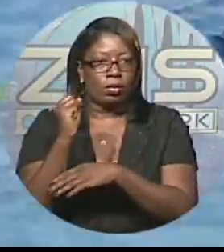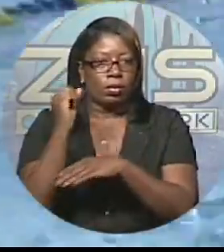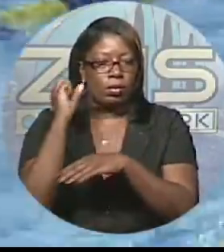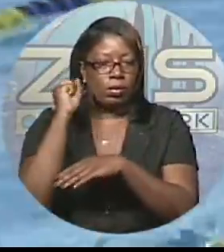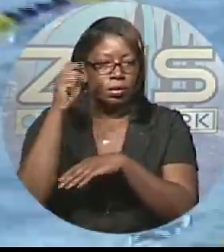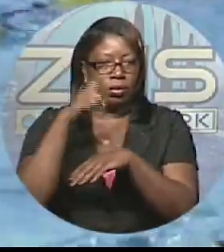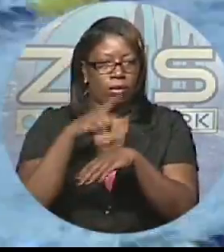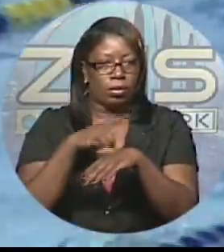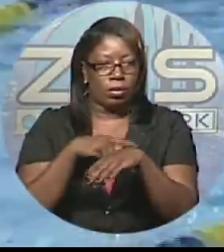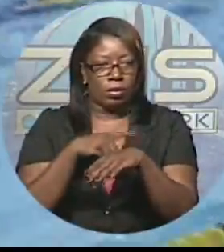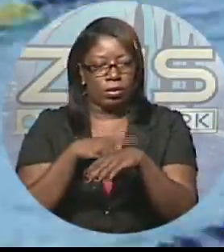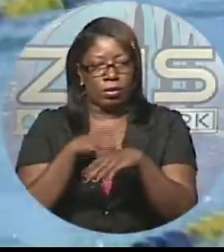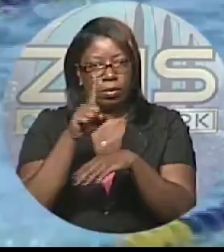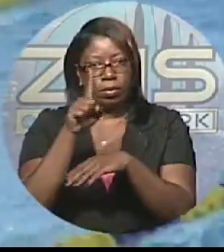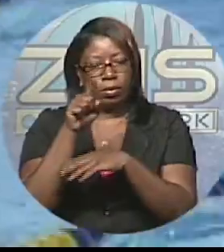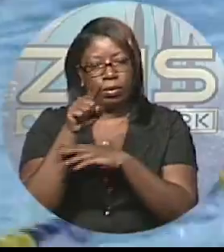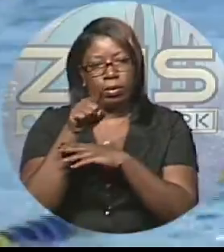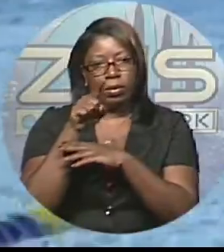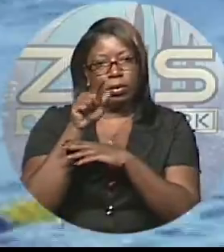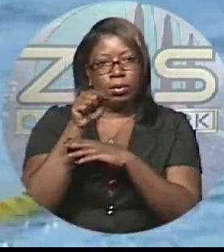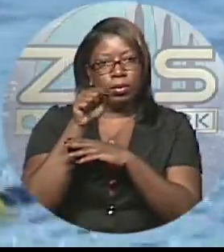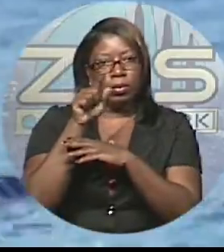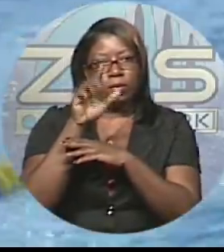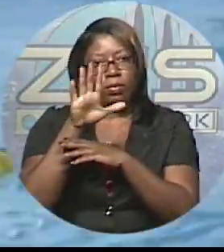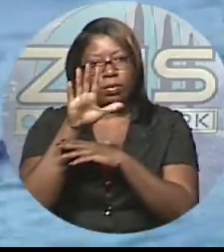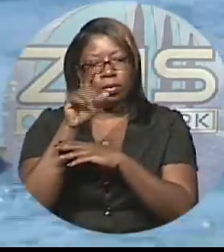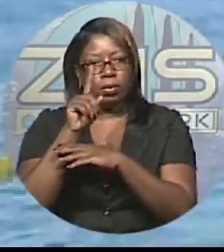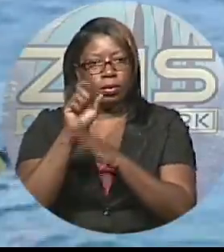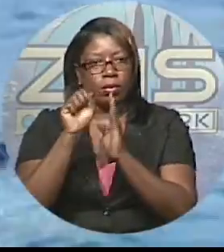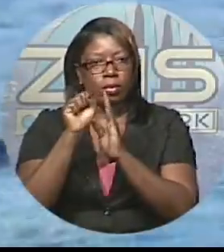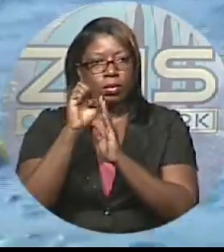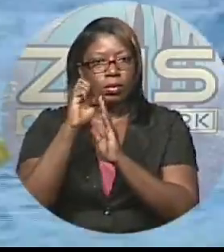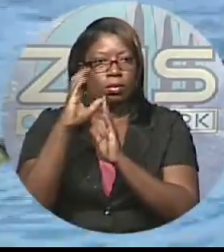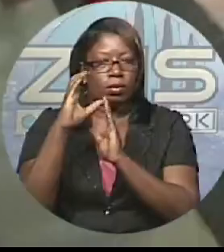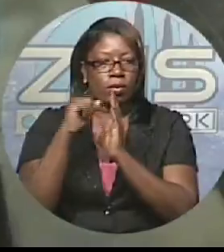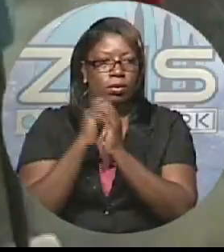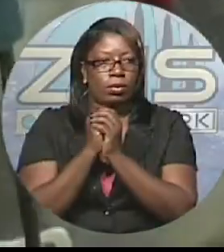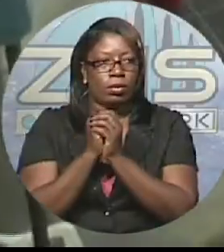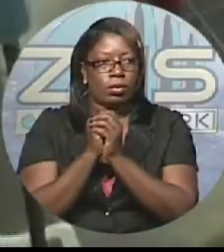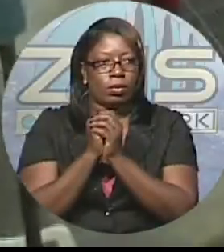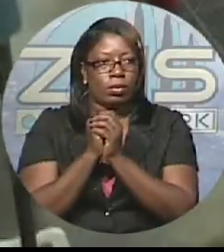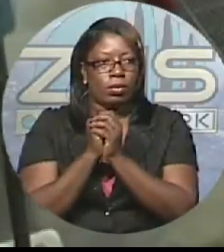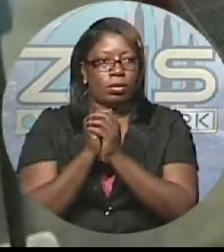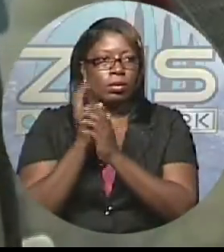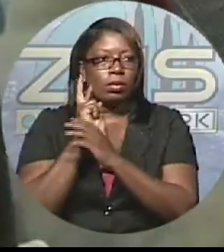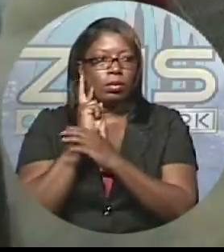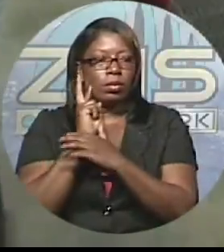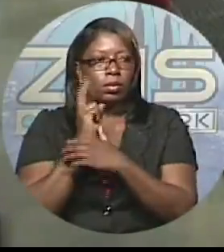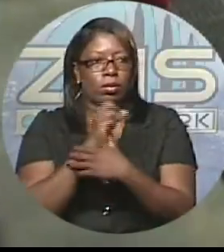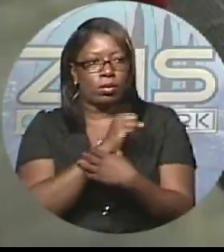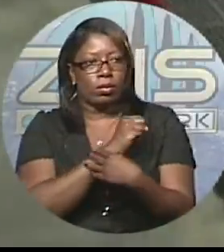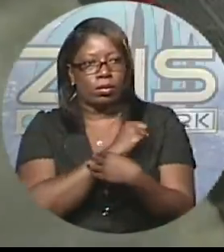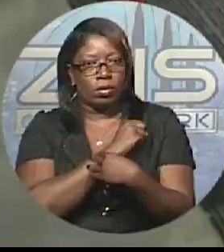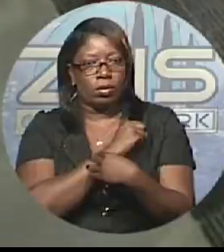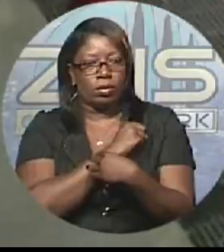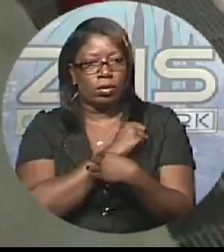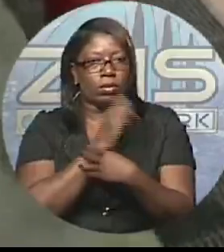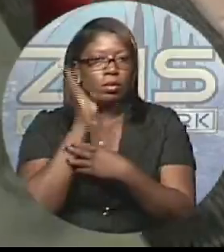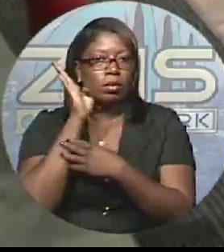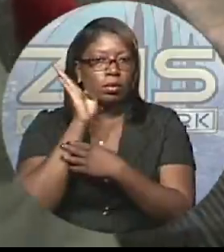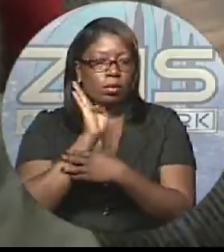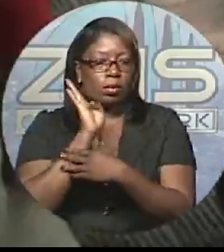time, 1 minute, 5.51 seconds. On to the 200 back, Virginia Stamp picks up a bronze medal. Her